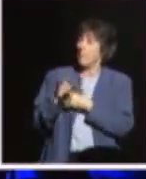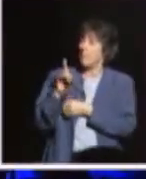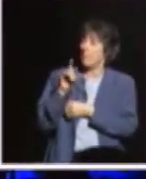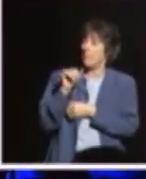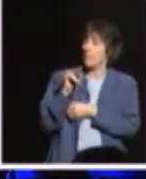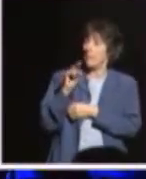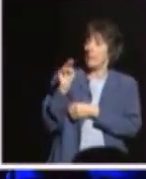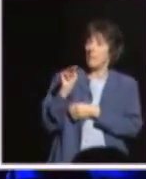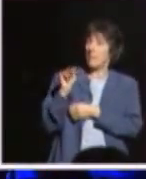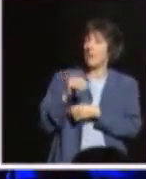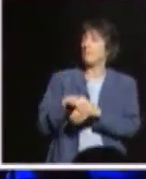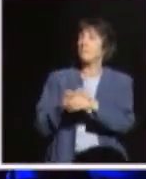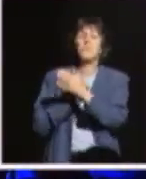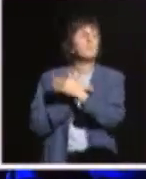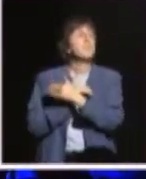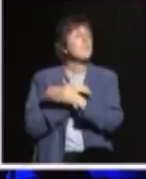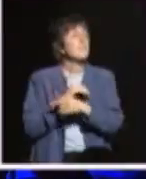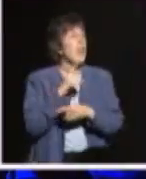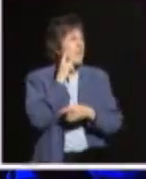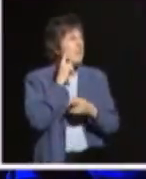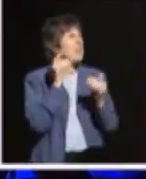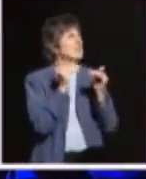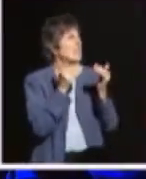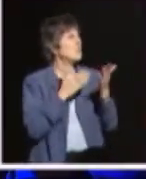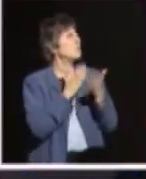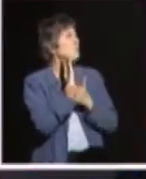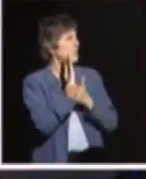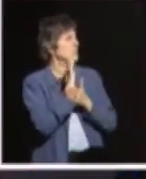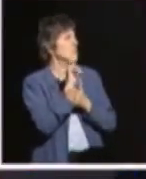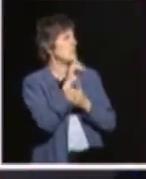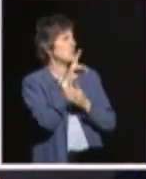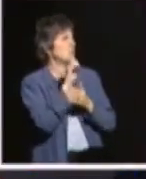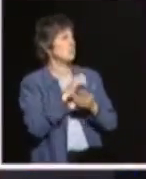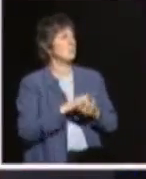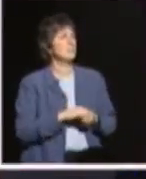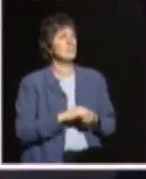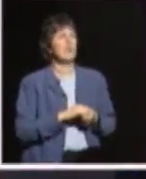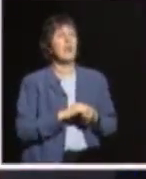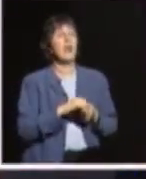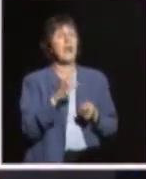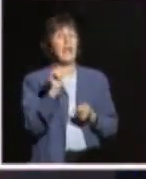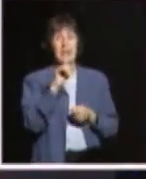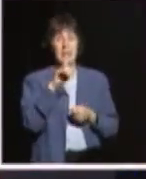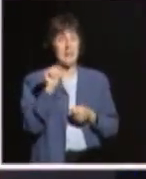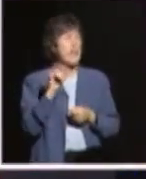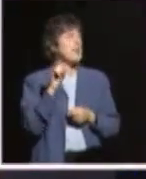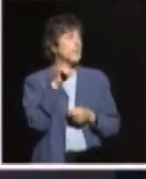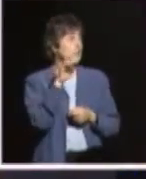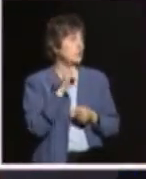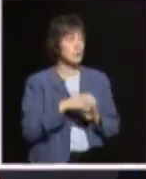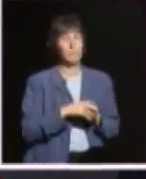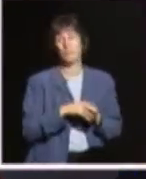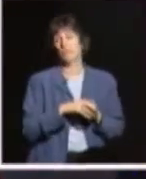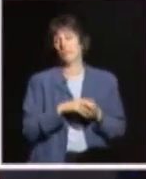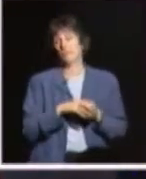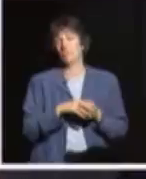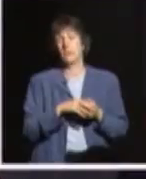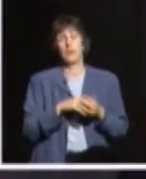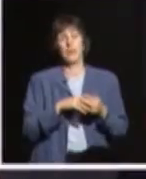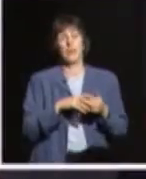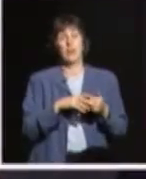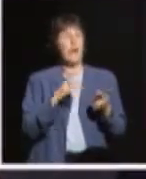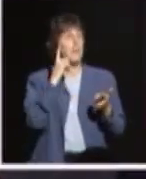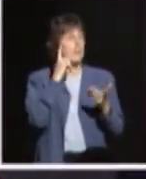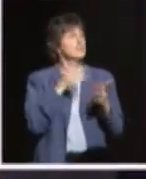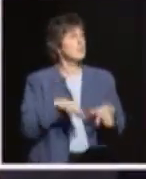Yes, I think this is an equal rights issue, Americans with Disabilities Act issue, and certainly in the spirit of that, it's